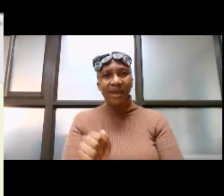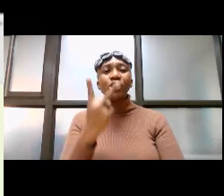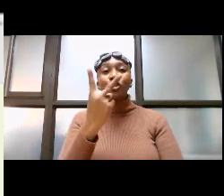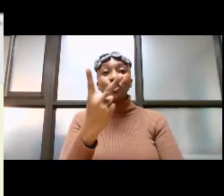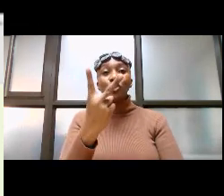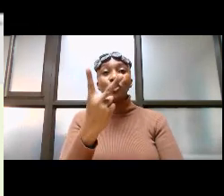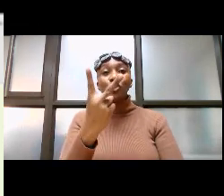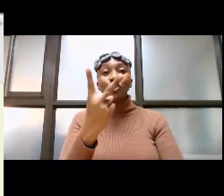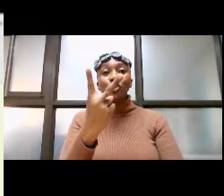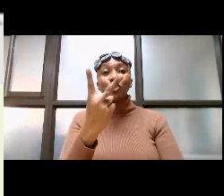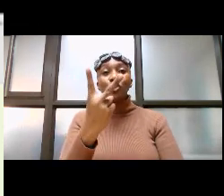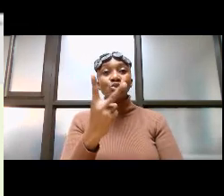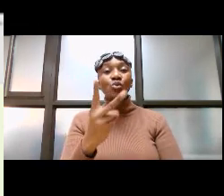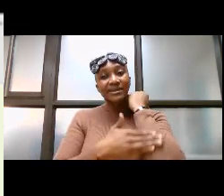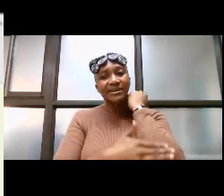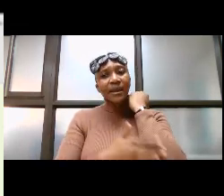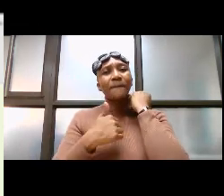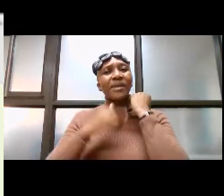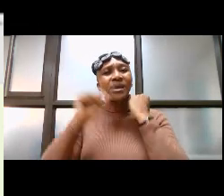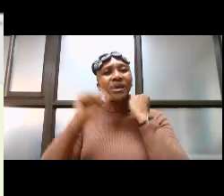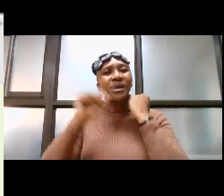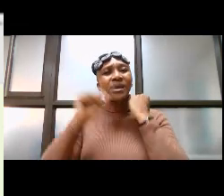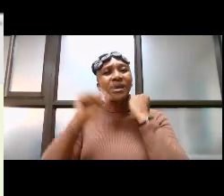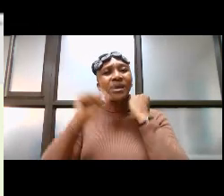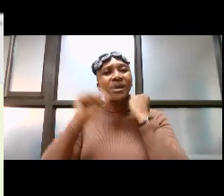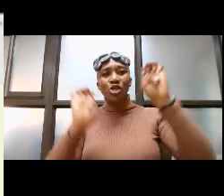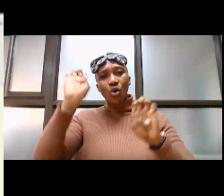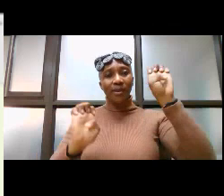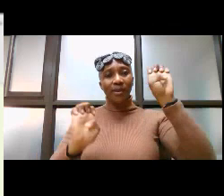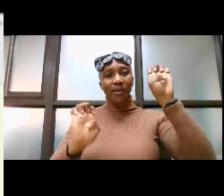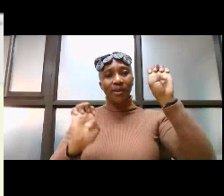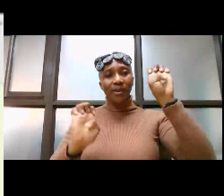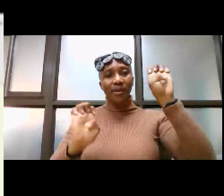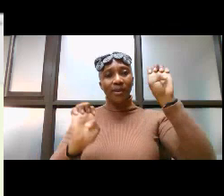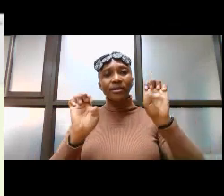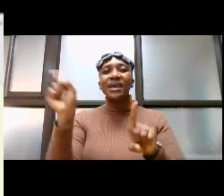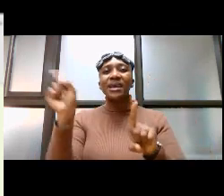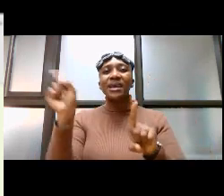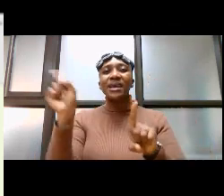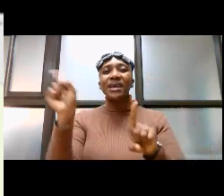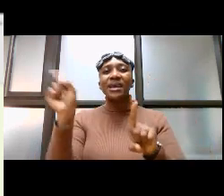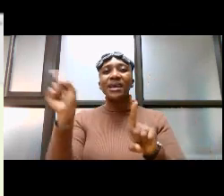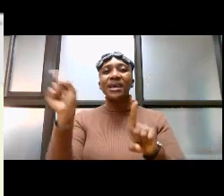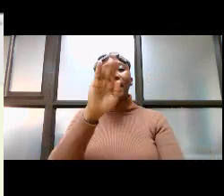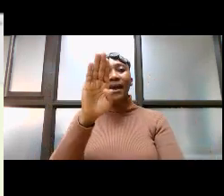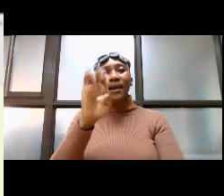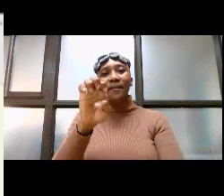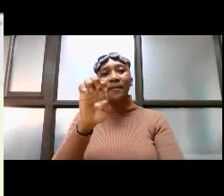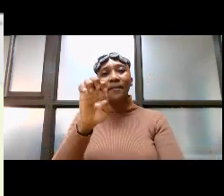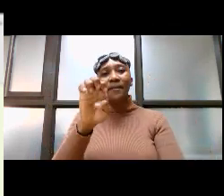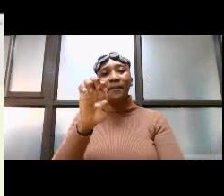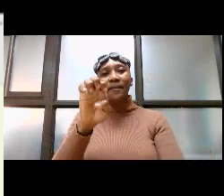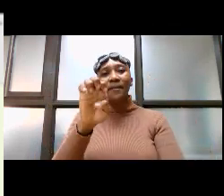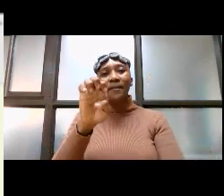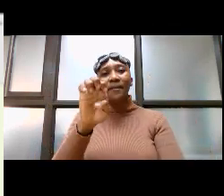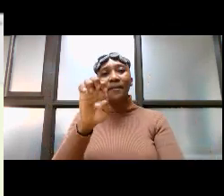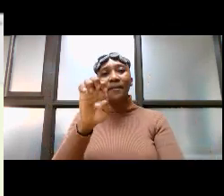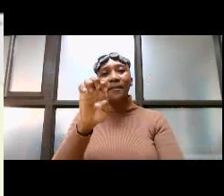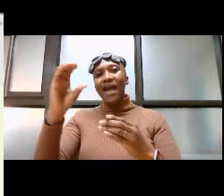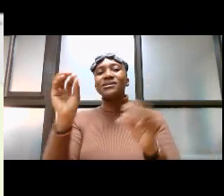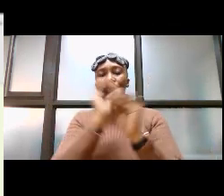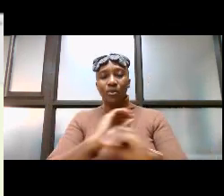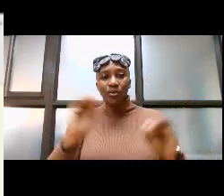think Somalia, I think Ethiopia and Liberia. were not colonized, but the rest of Africa was colonized.